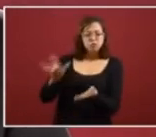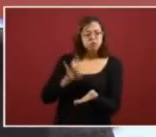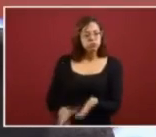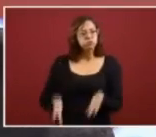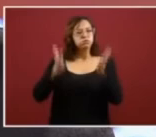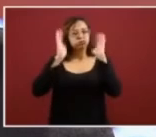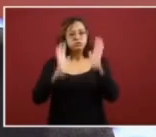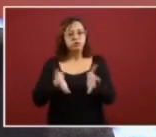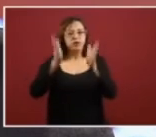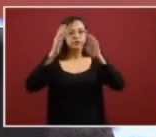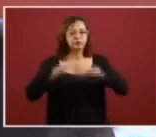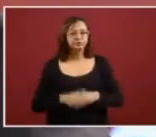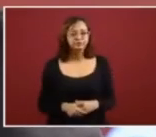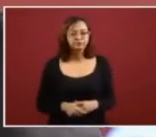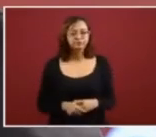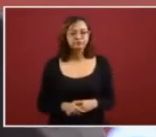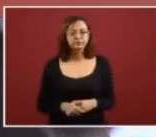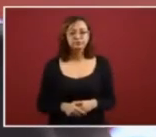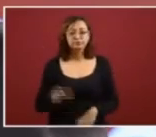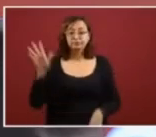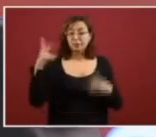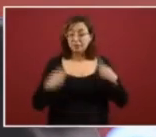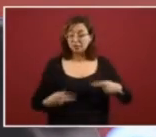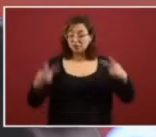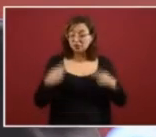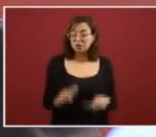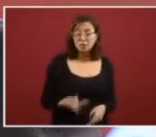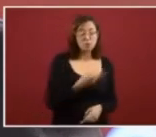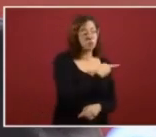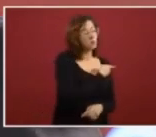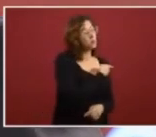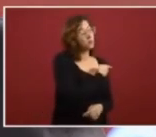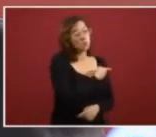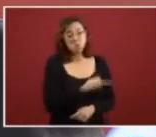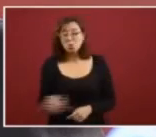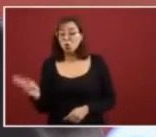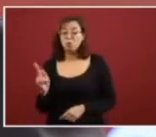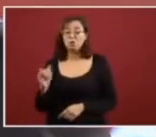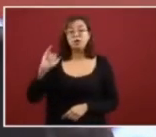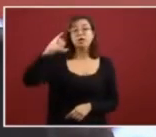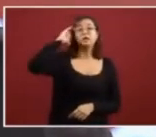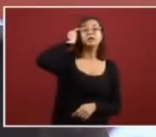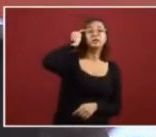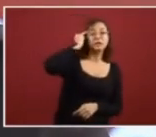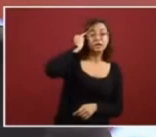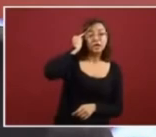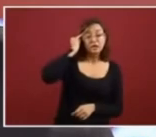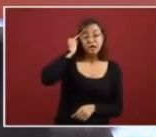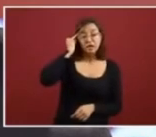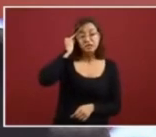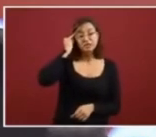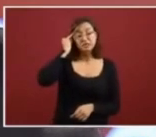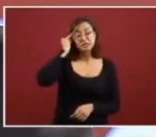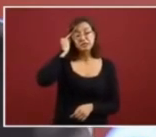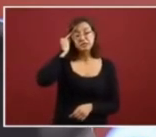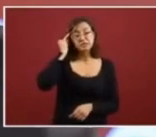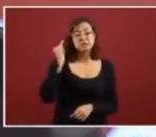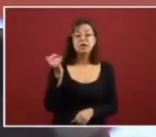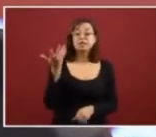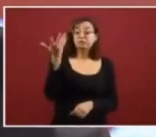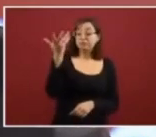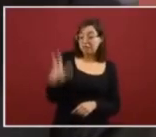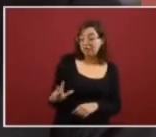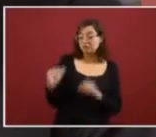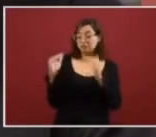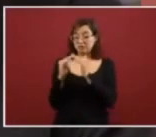of support. Y a los más pobres, and the most impoverished, a los indígenas, de cada the indigent, 10 hogares,